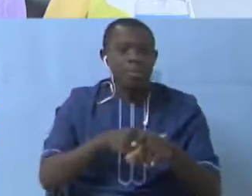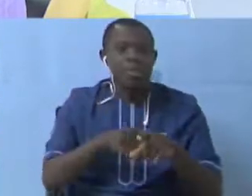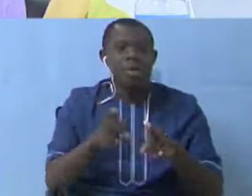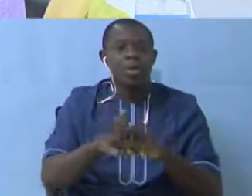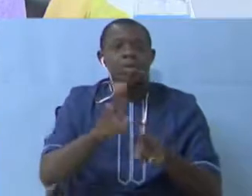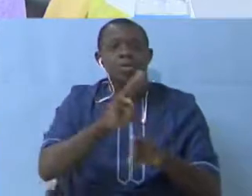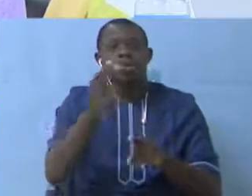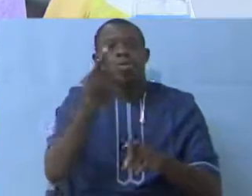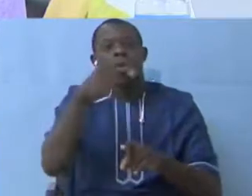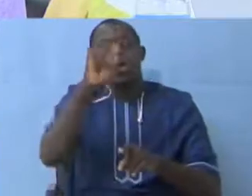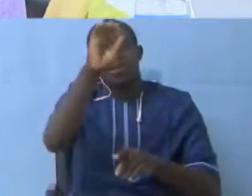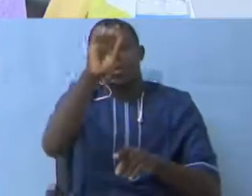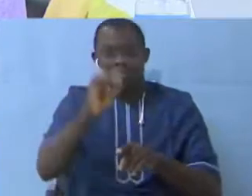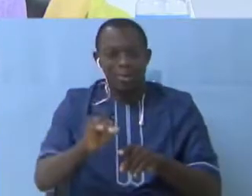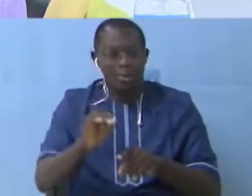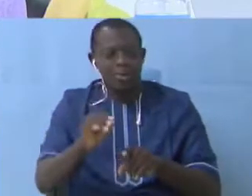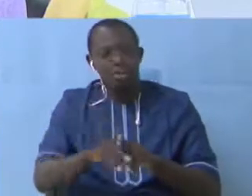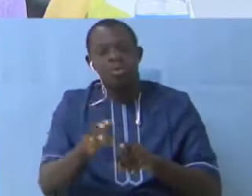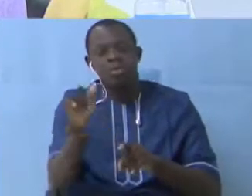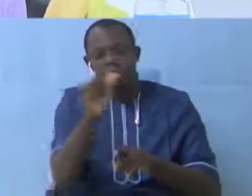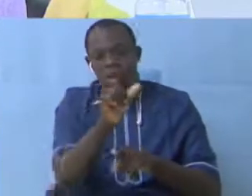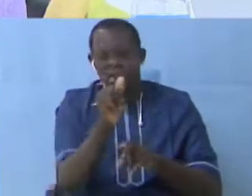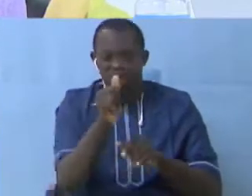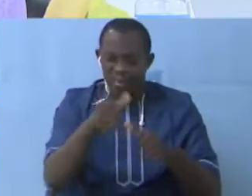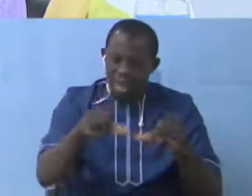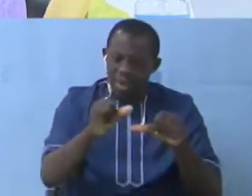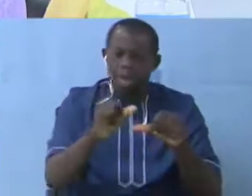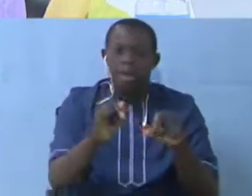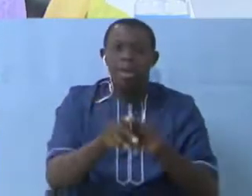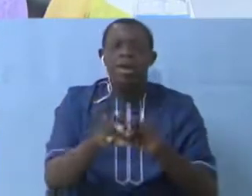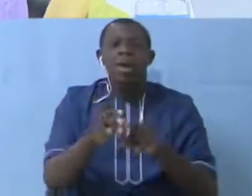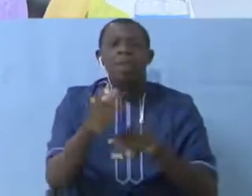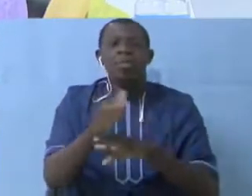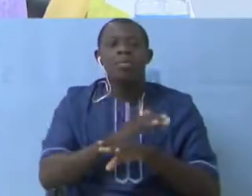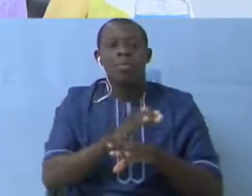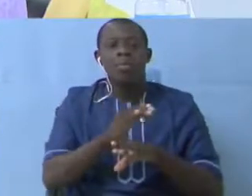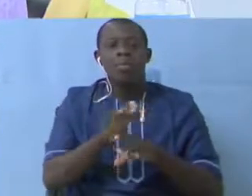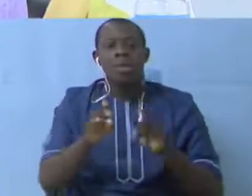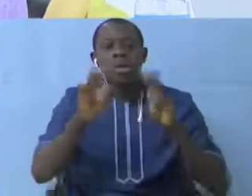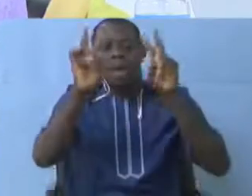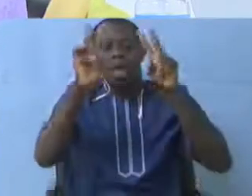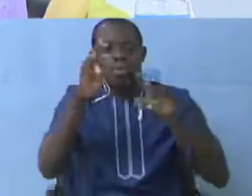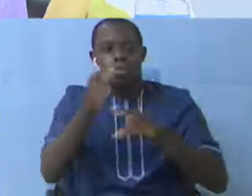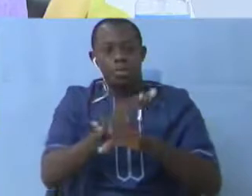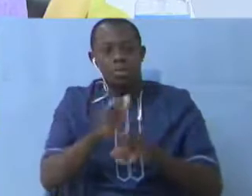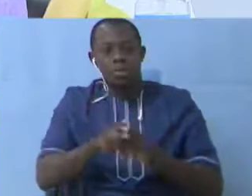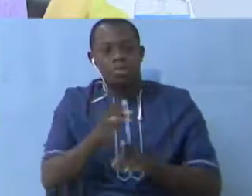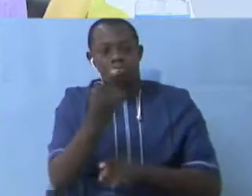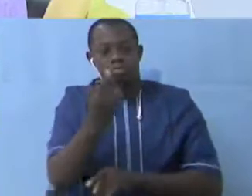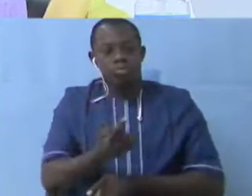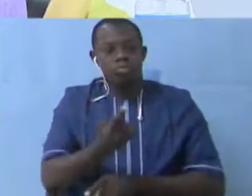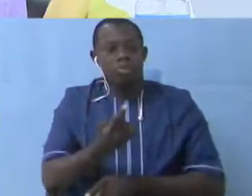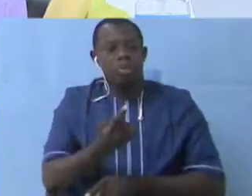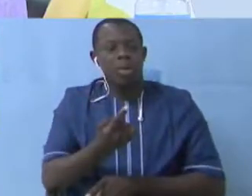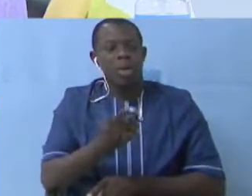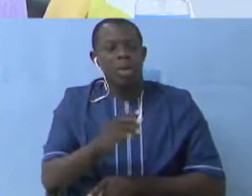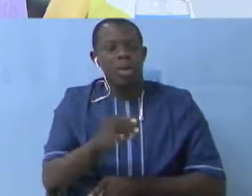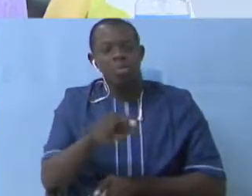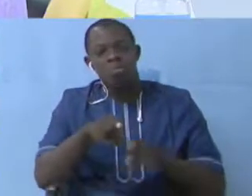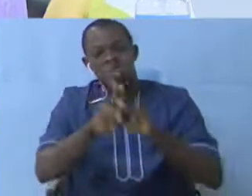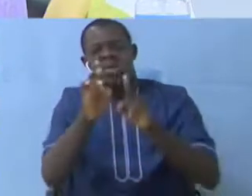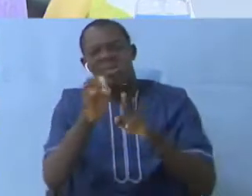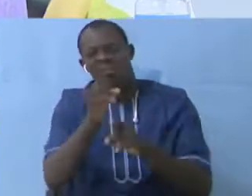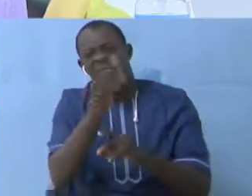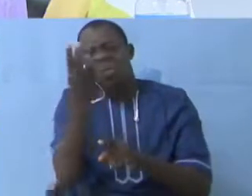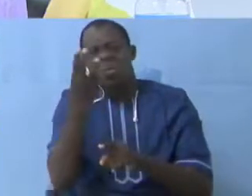not 100%, but at least to some degree of certitude, that he was quite alone except with few